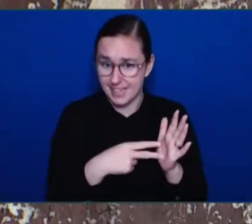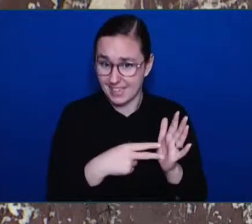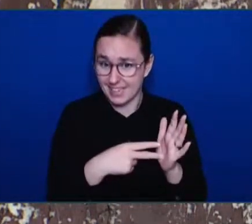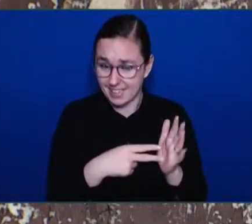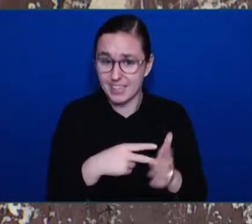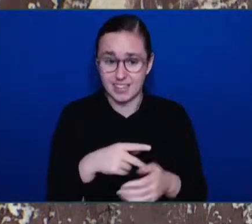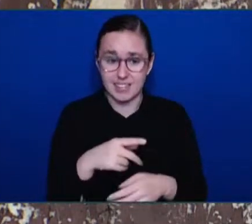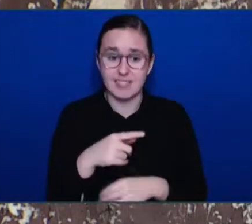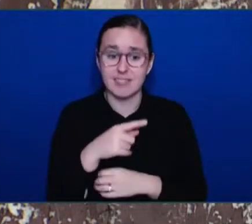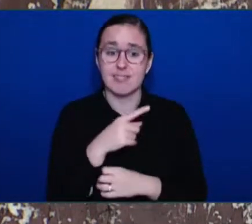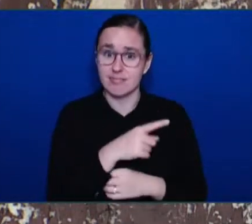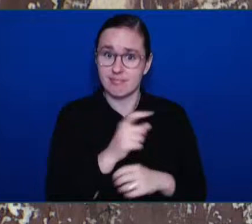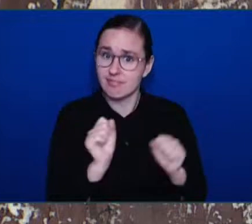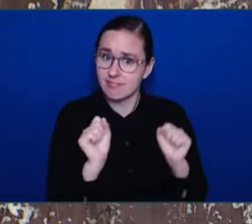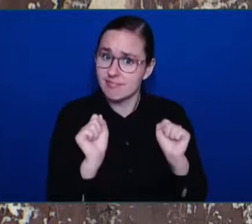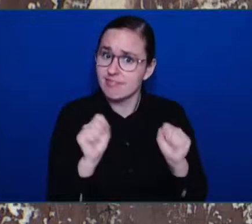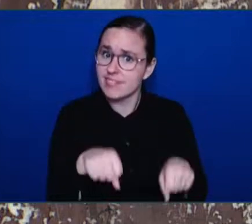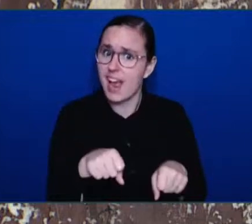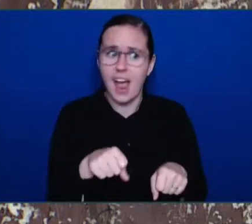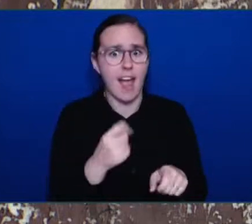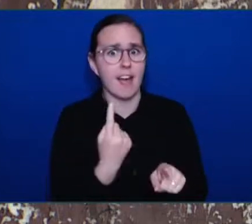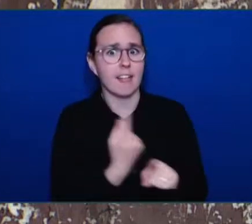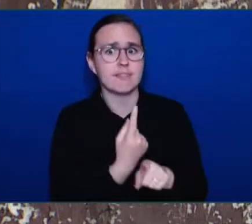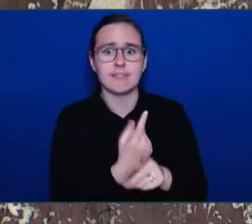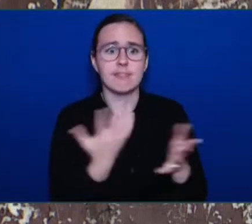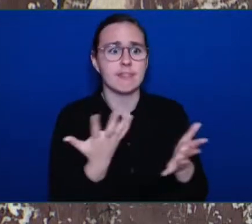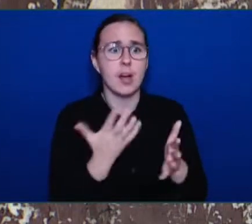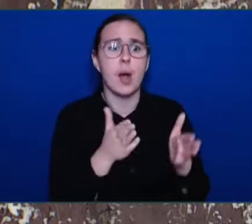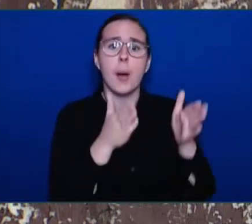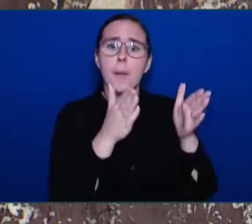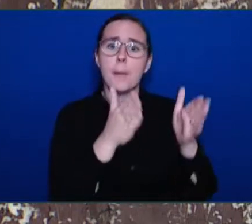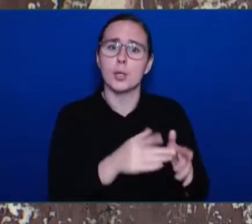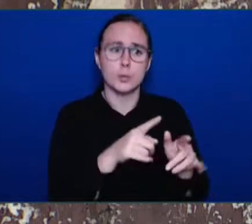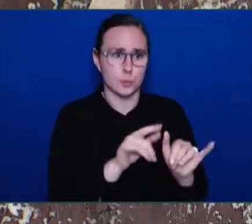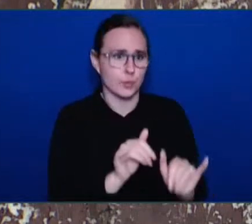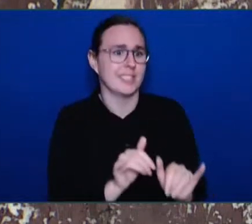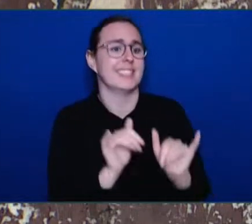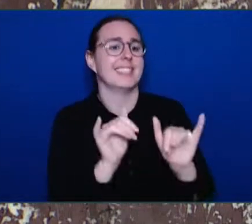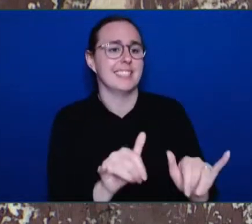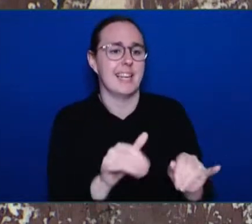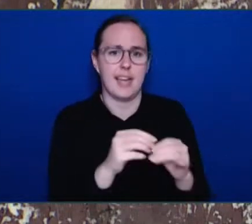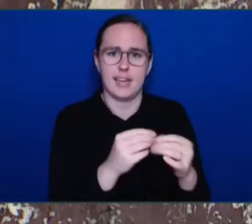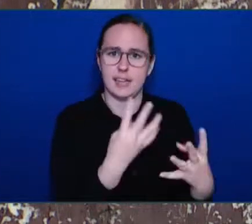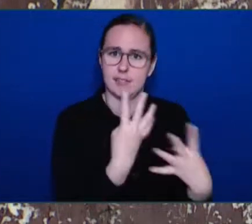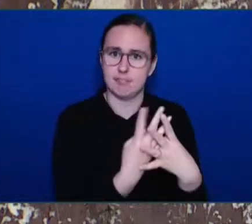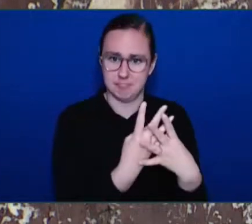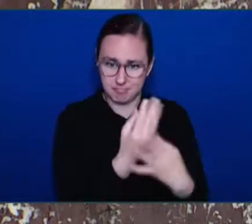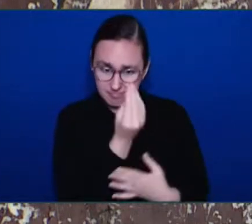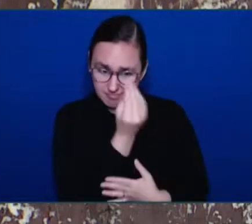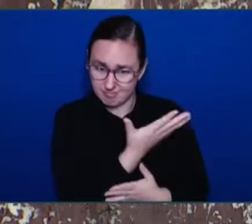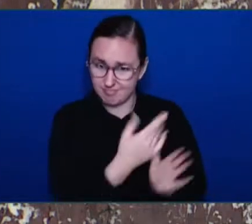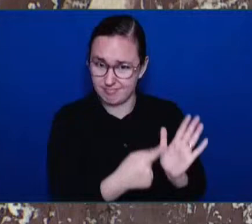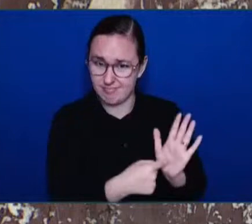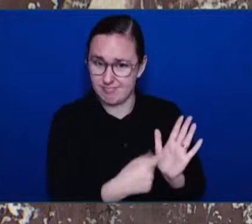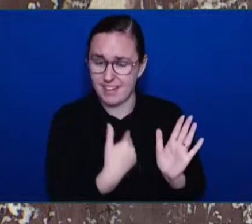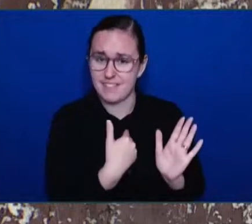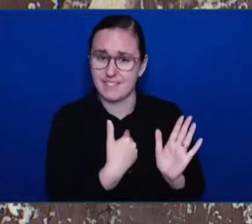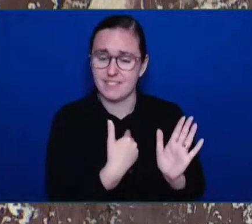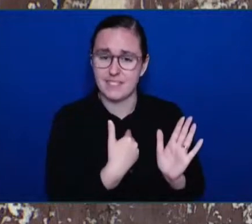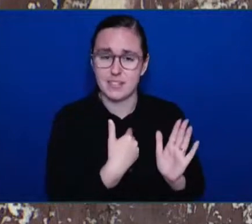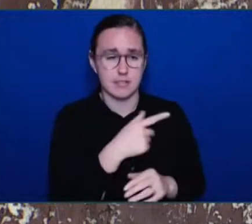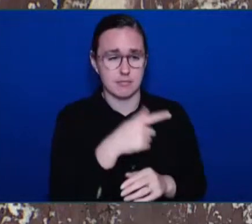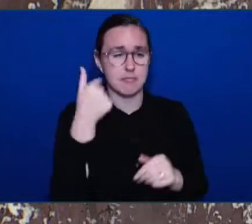week a prolific offender named Jared Whittam attacked a gas station clerk in Abbotsford with a large sword, and that it wasn't his first